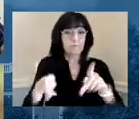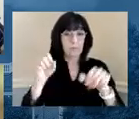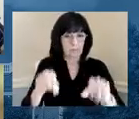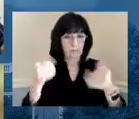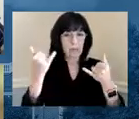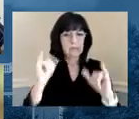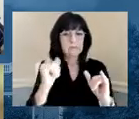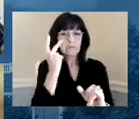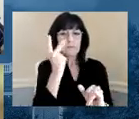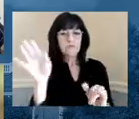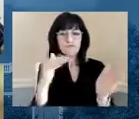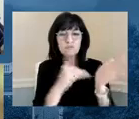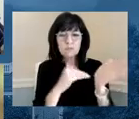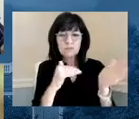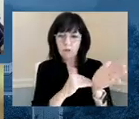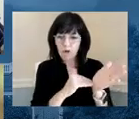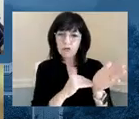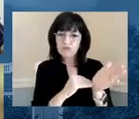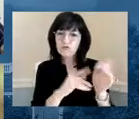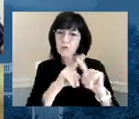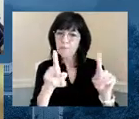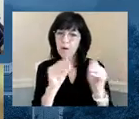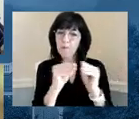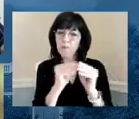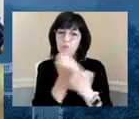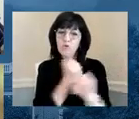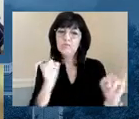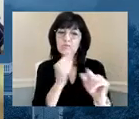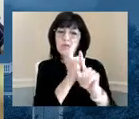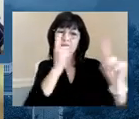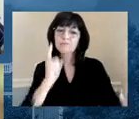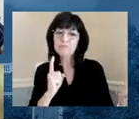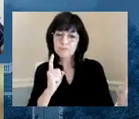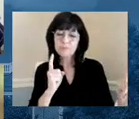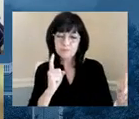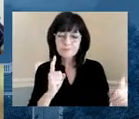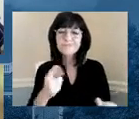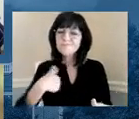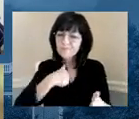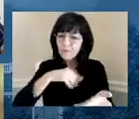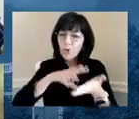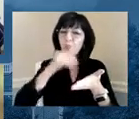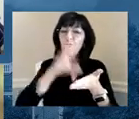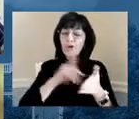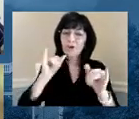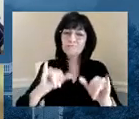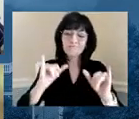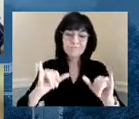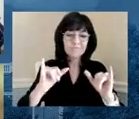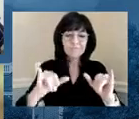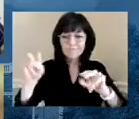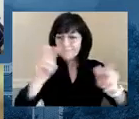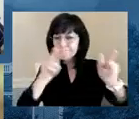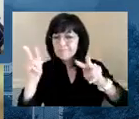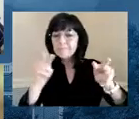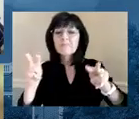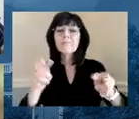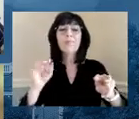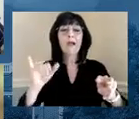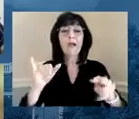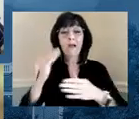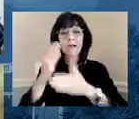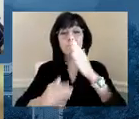socially distant world. We learned a lot. We learned a lot about what works, what doesn't, and what can continue